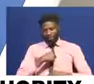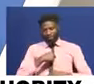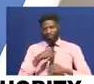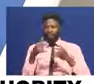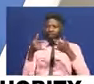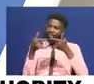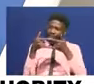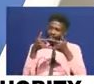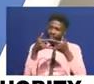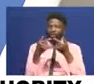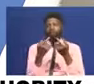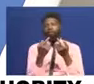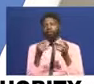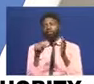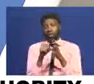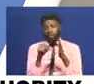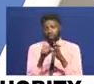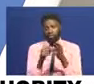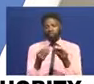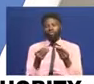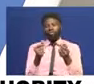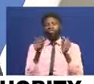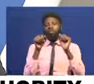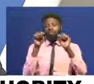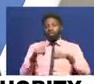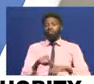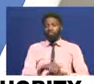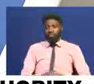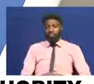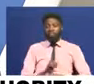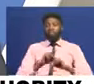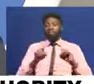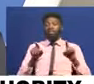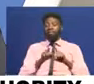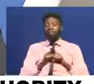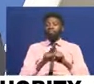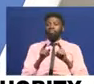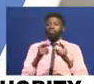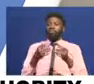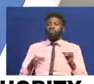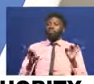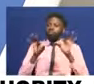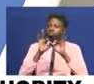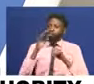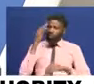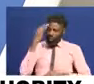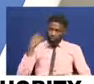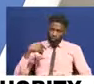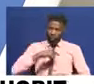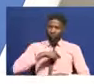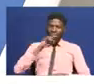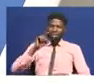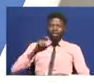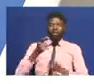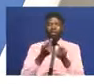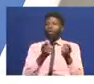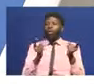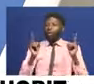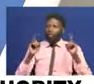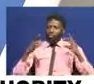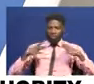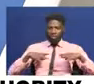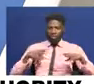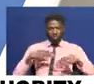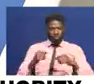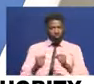possible pitfalls we were going to fall into going later down through. But it's also important because we need to carry the entire population with us. And in